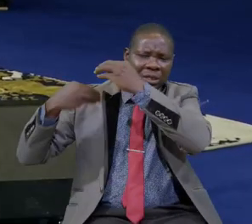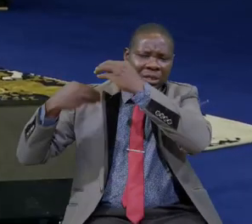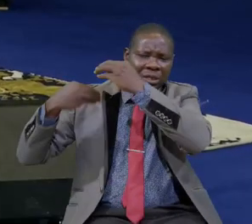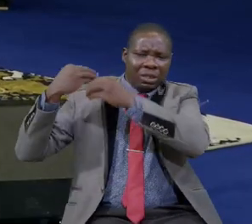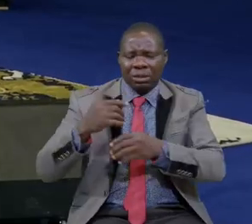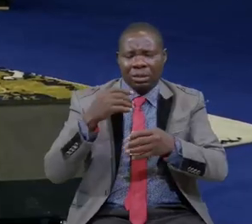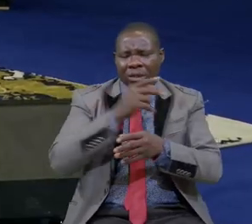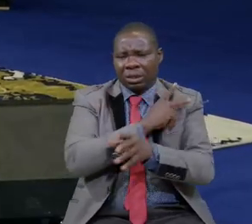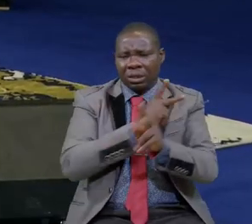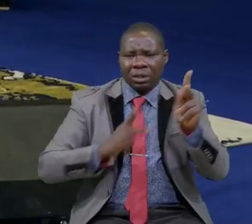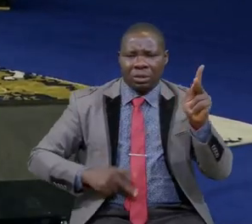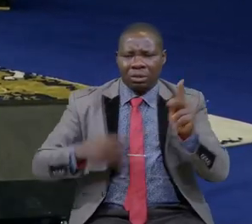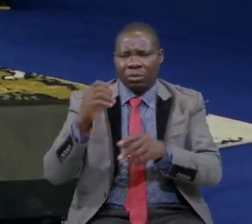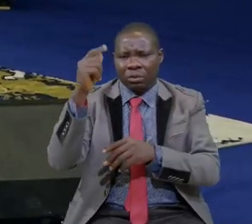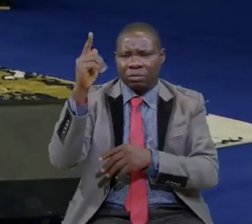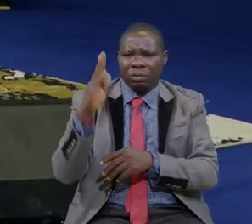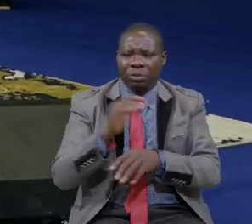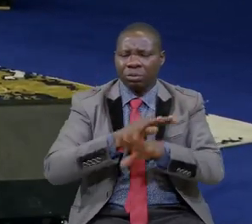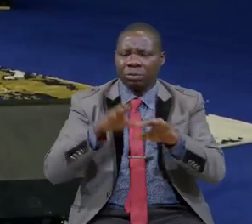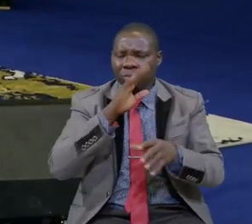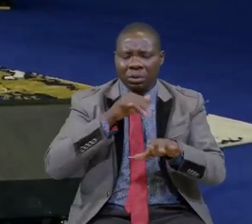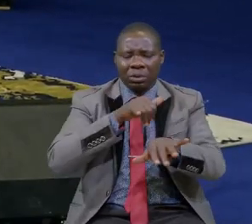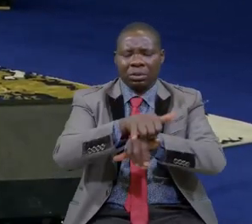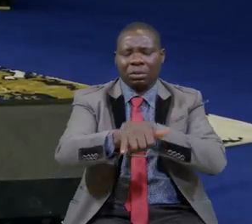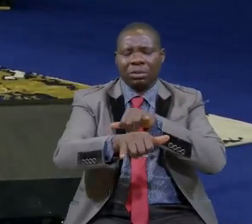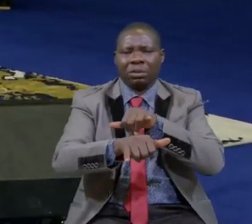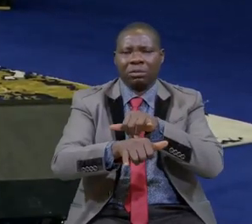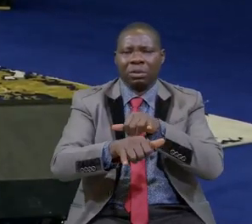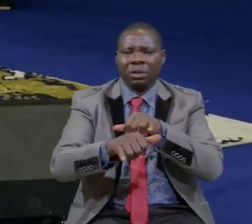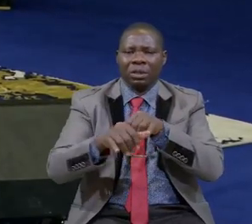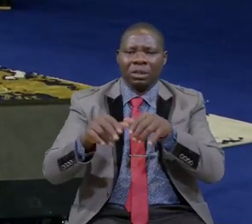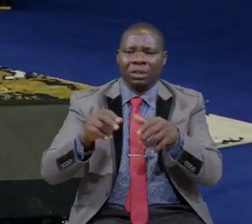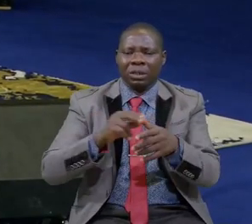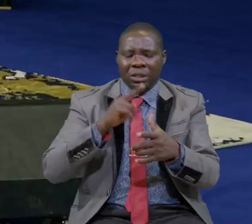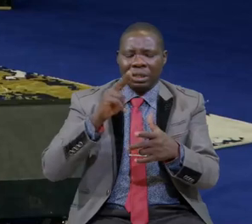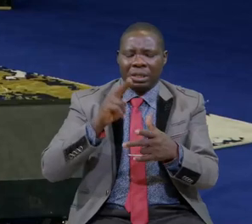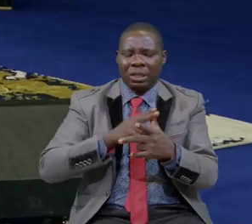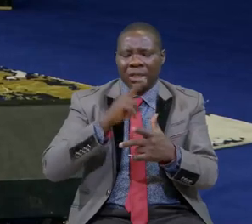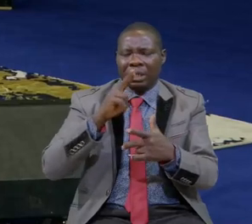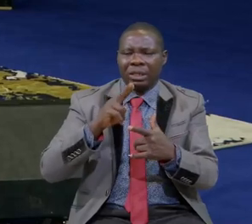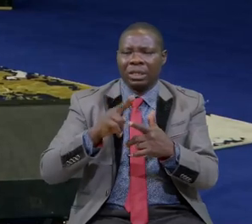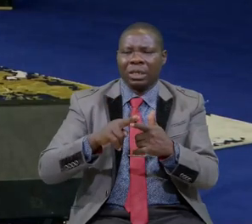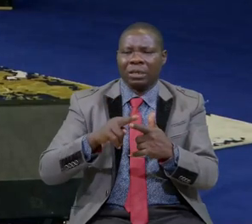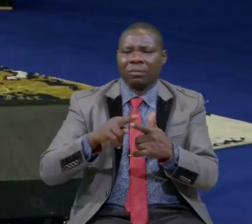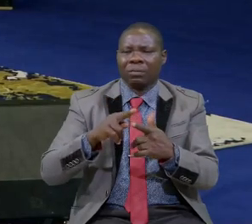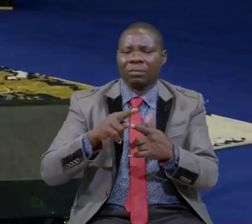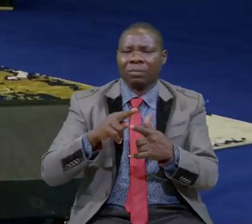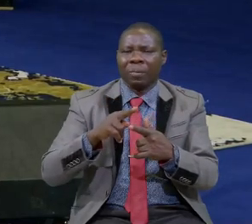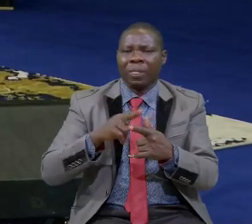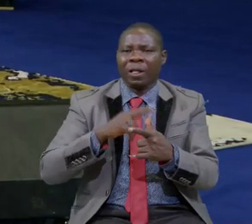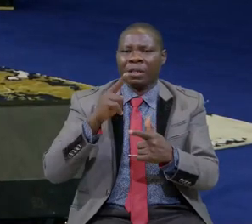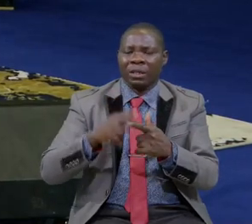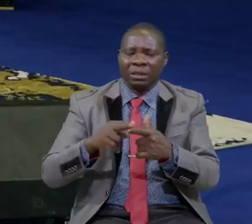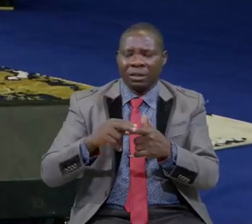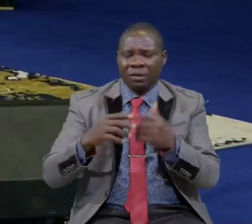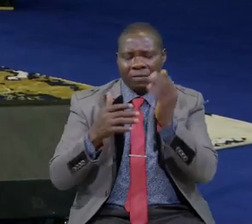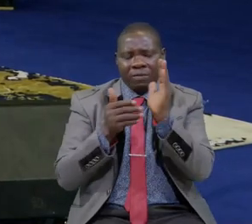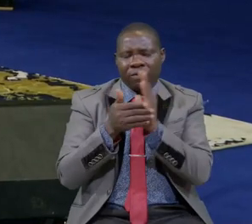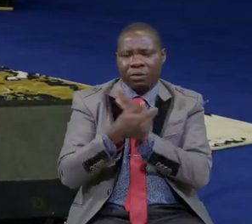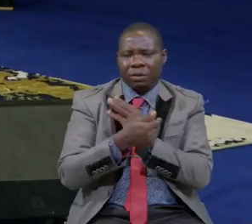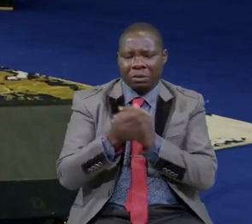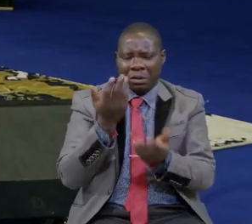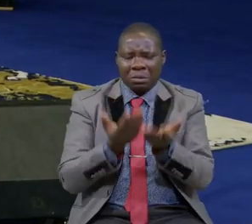not deceived, neither fornicators. Whether we mentioned it or not, it's been reaching